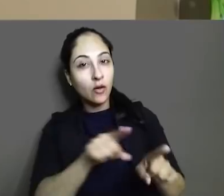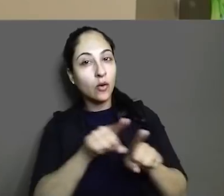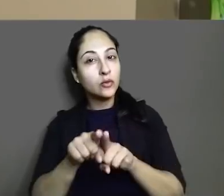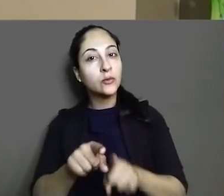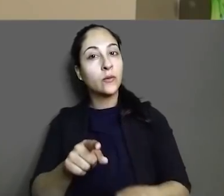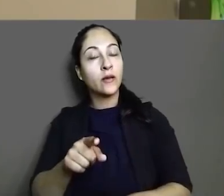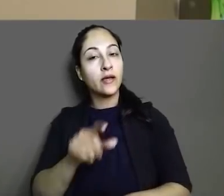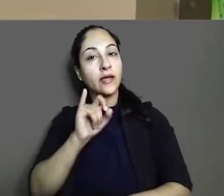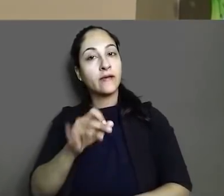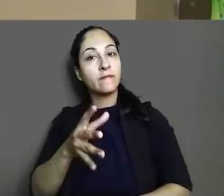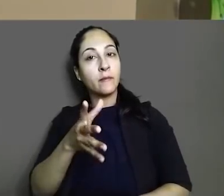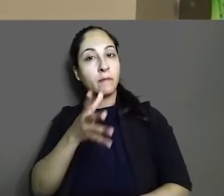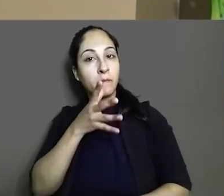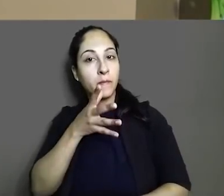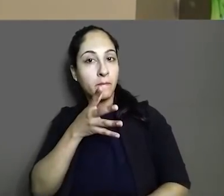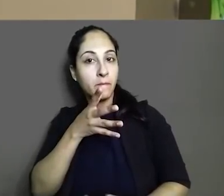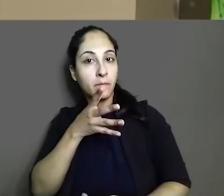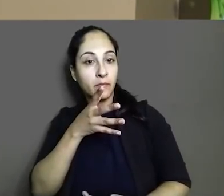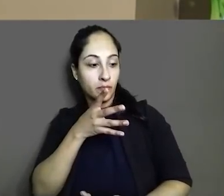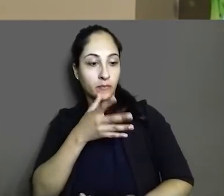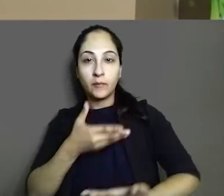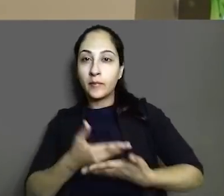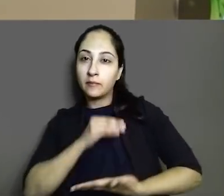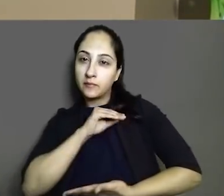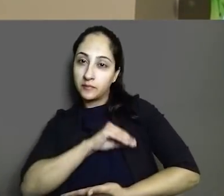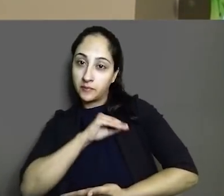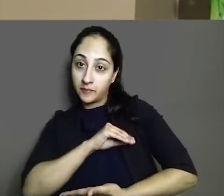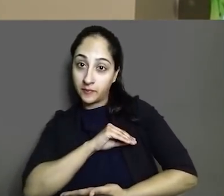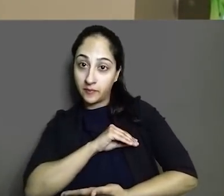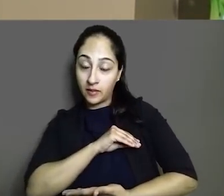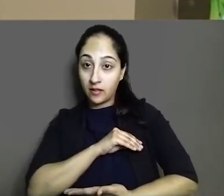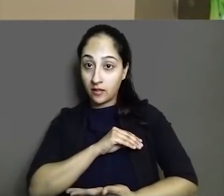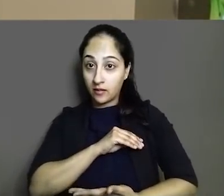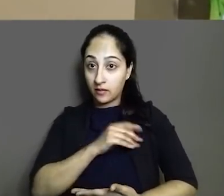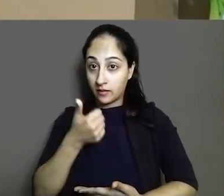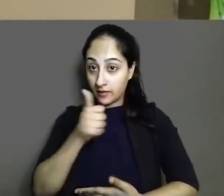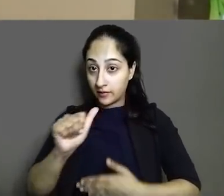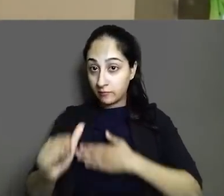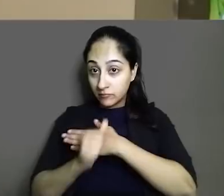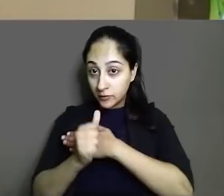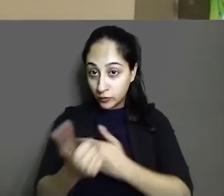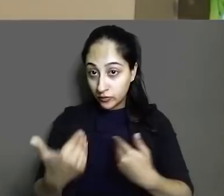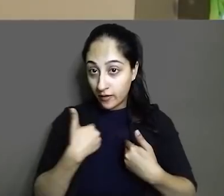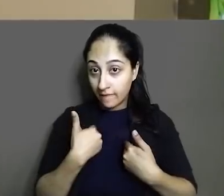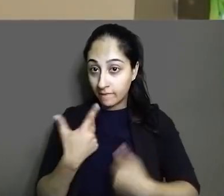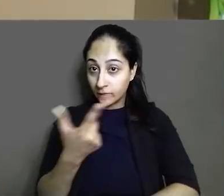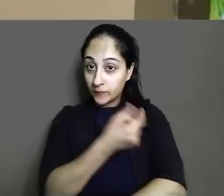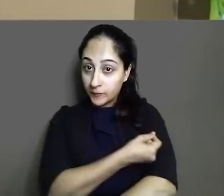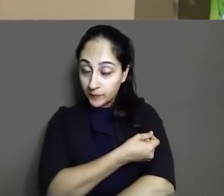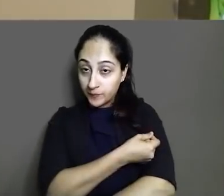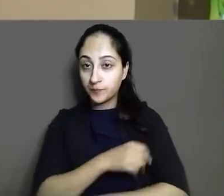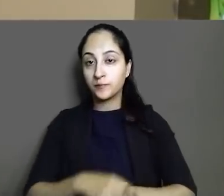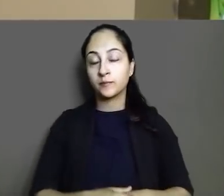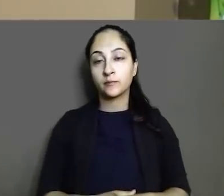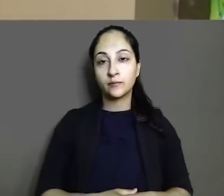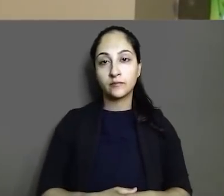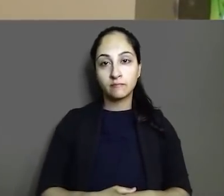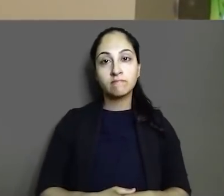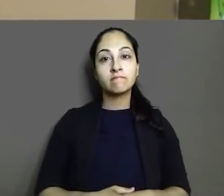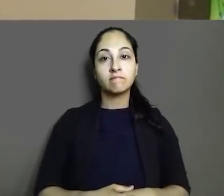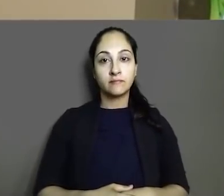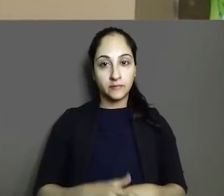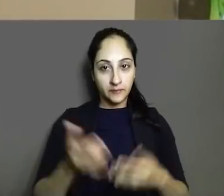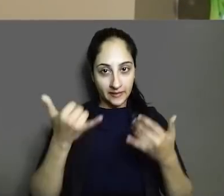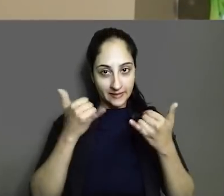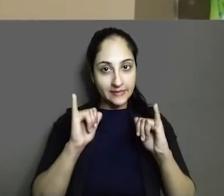breastfeeding women. However, there doesn't seem to be any theoretical concern about excretion of any of the vaccine components into